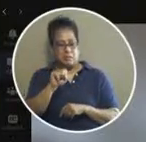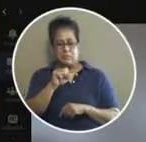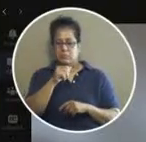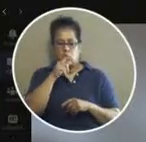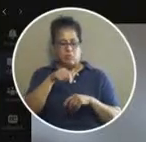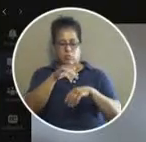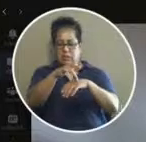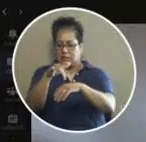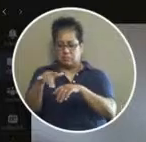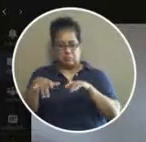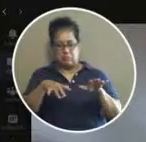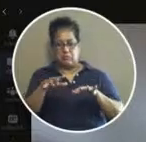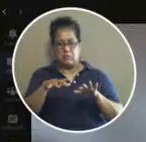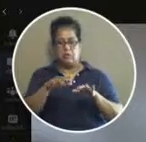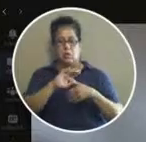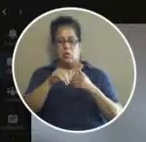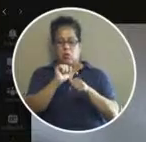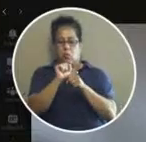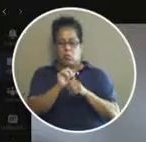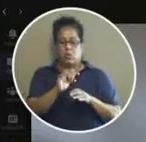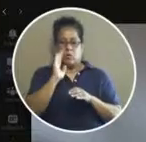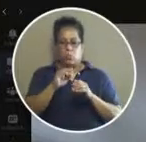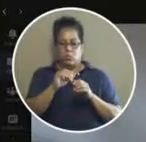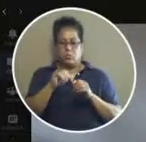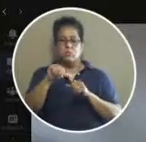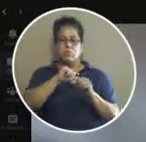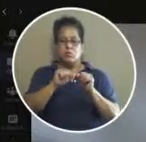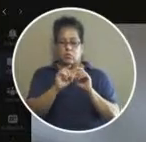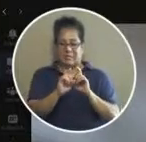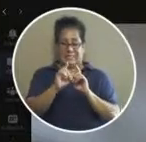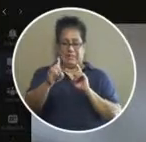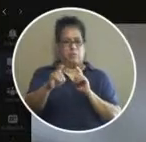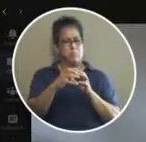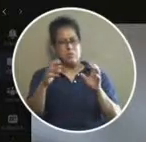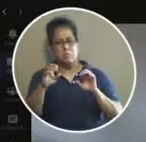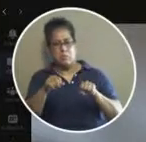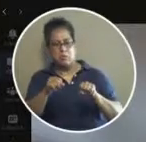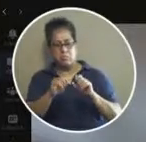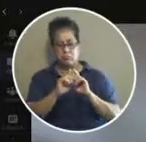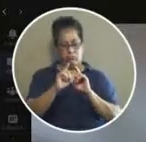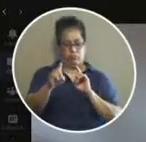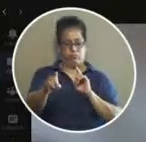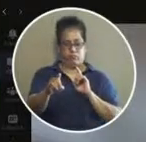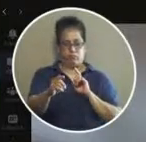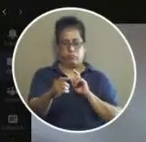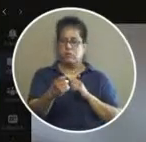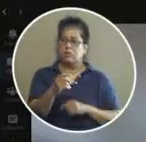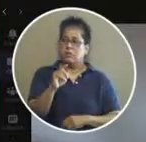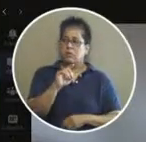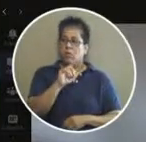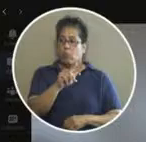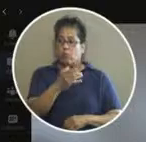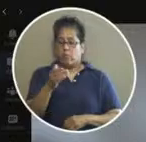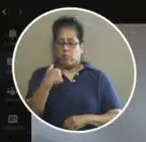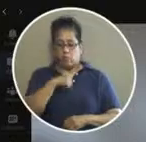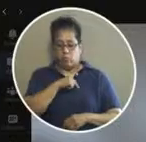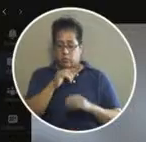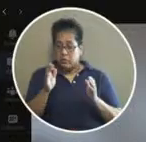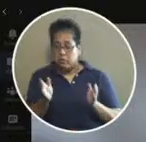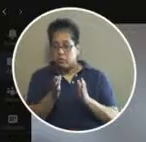will remain social distance to the greatest extent possible. One of the things that we're very